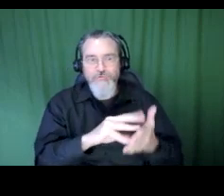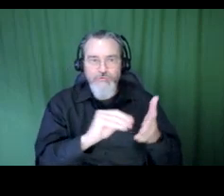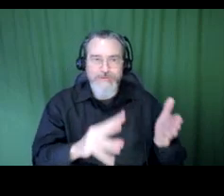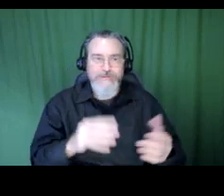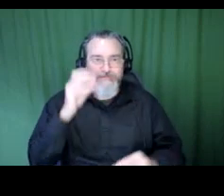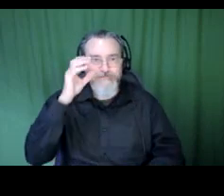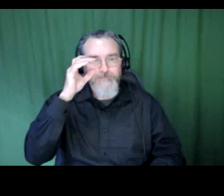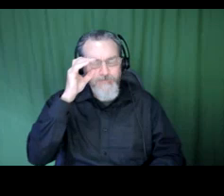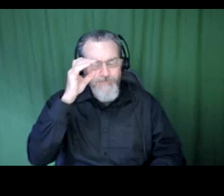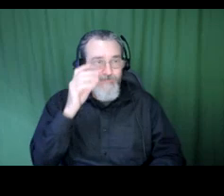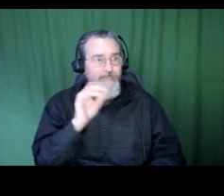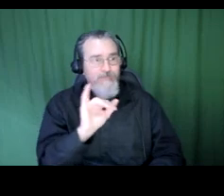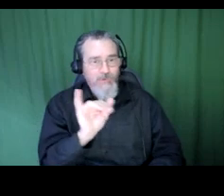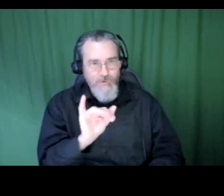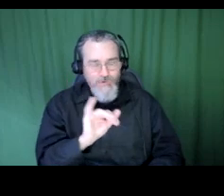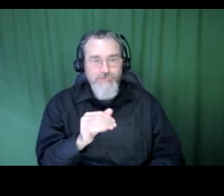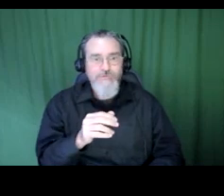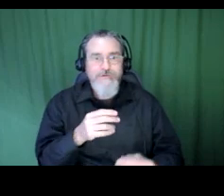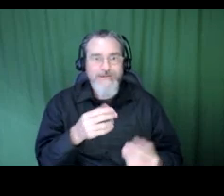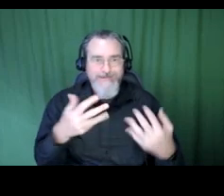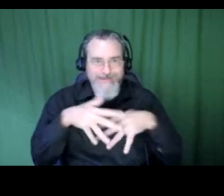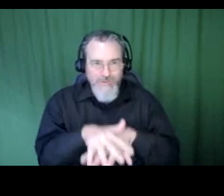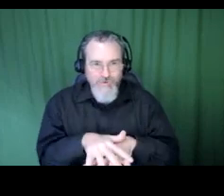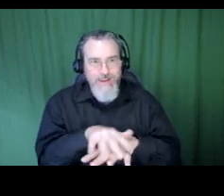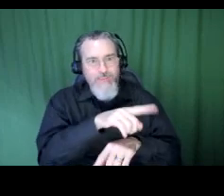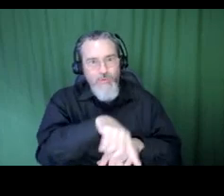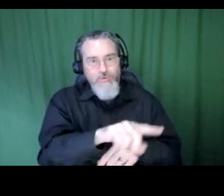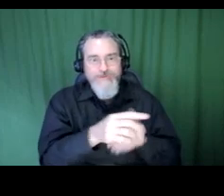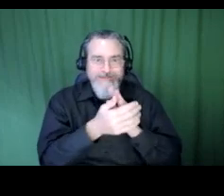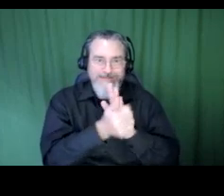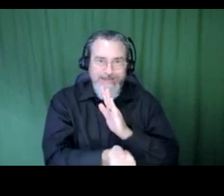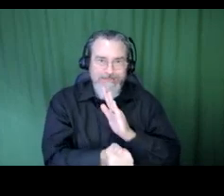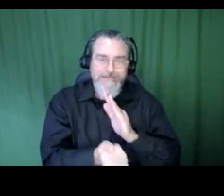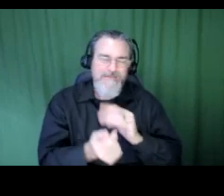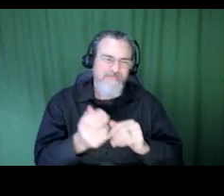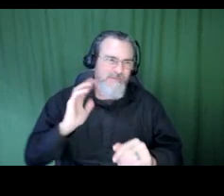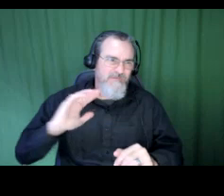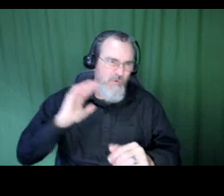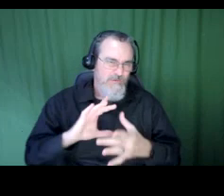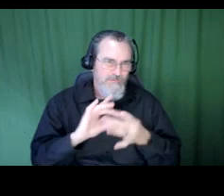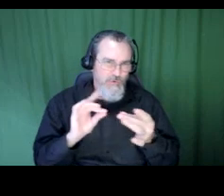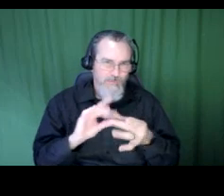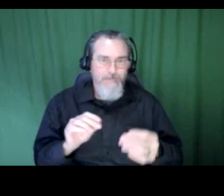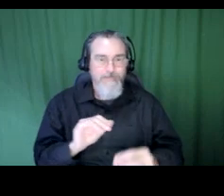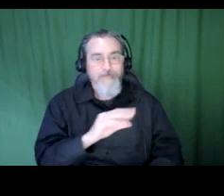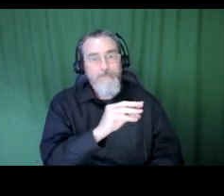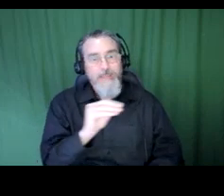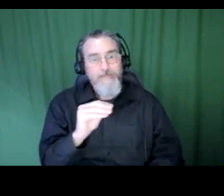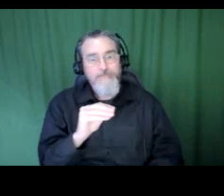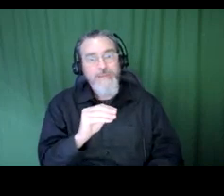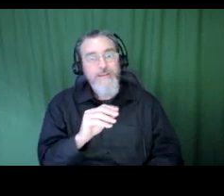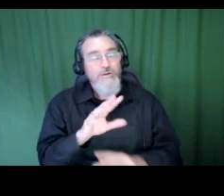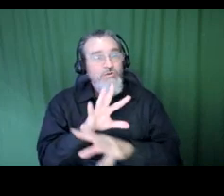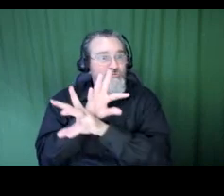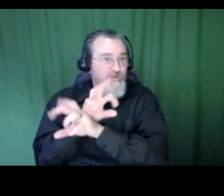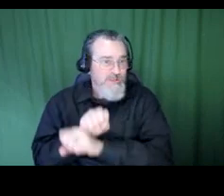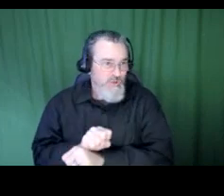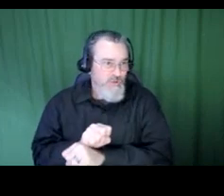integrating these essential workforce skills that we spoke to previously, and integrating traditional ecological knowledge and place-based